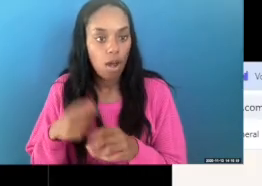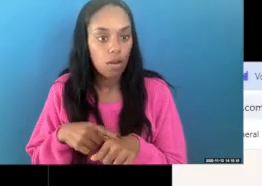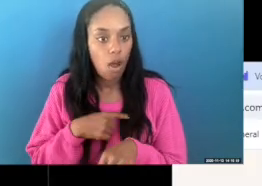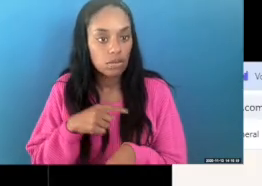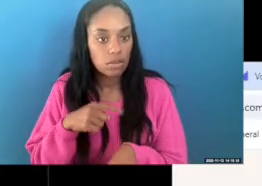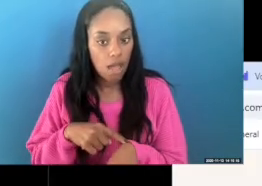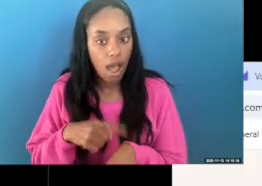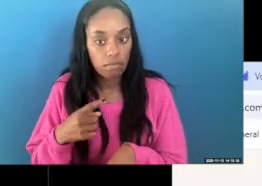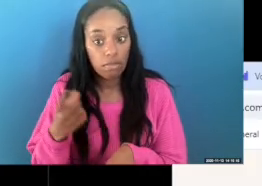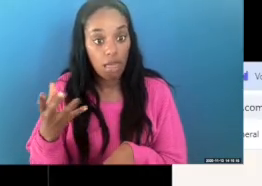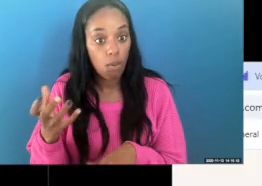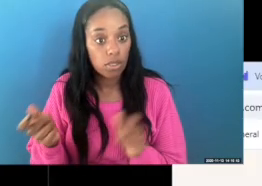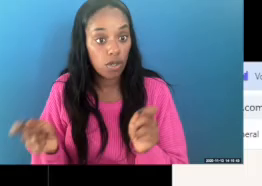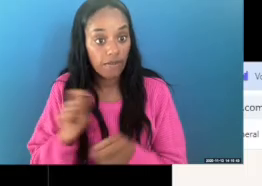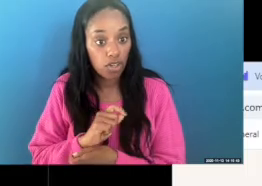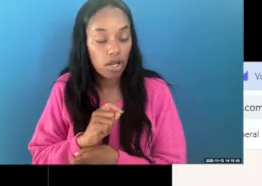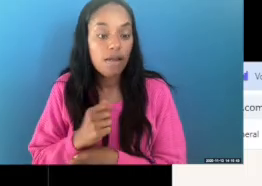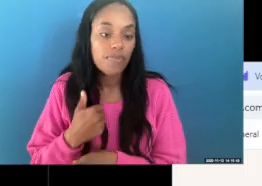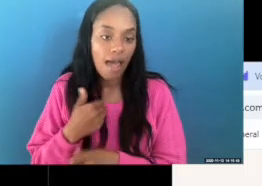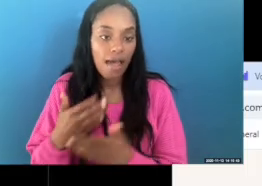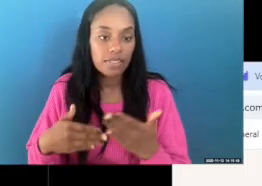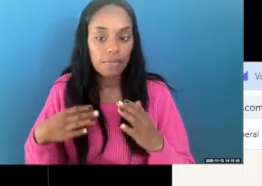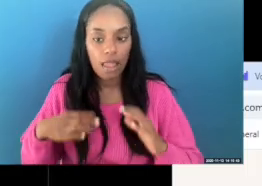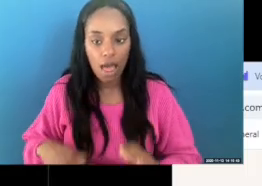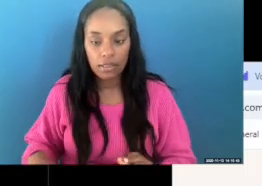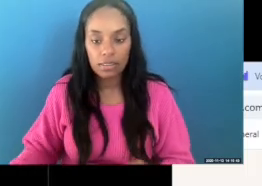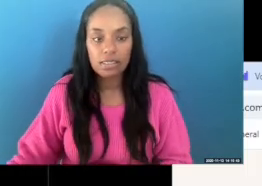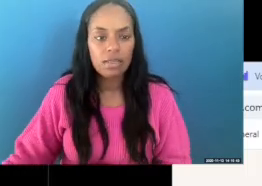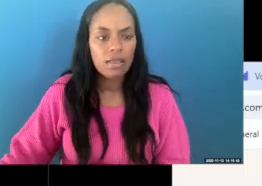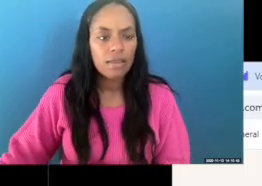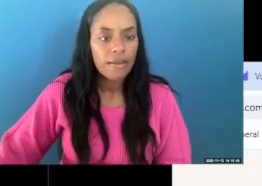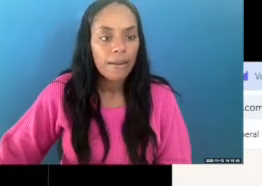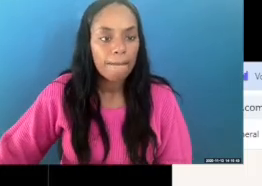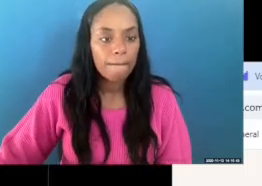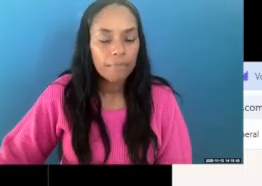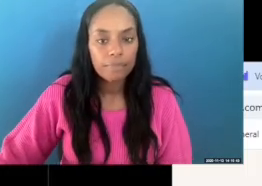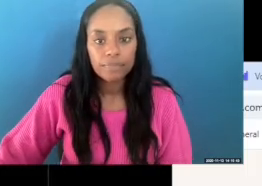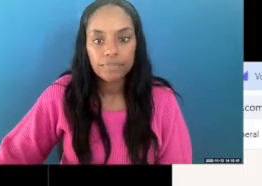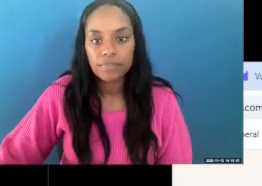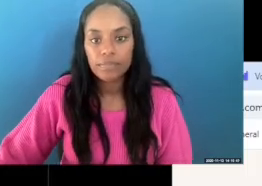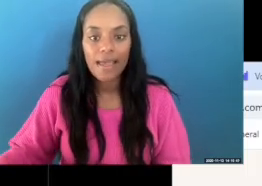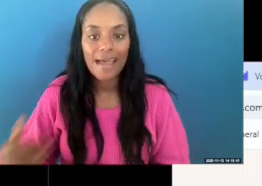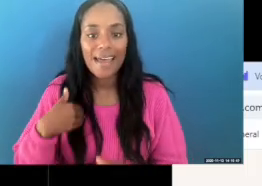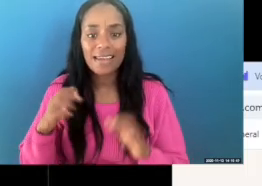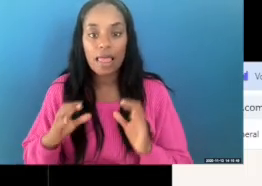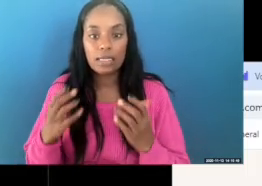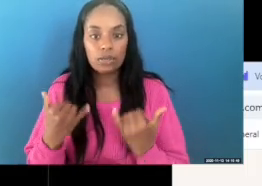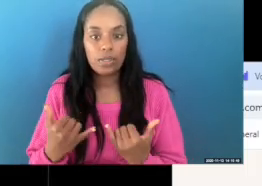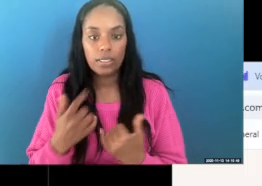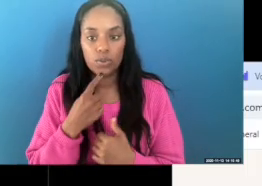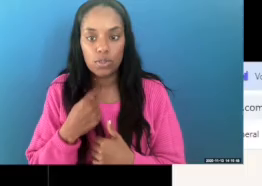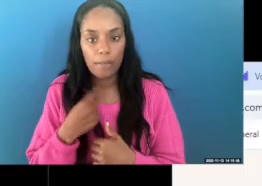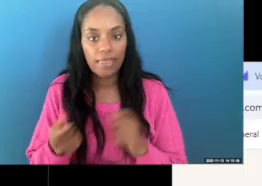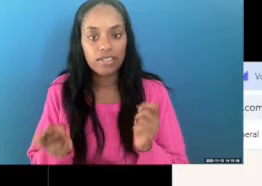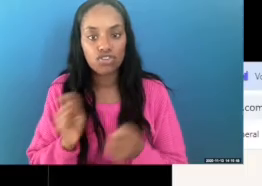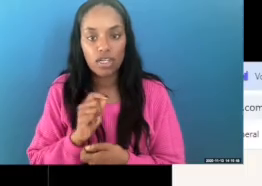and getting in the pickup trucks, actually allowing those to be part of this. Because what we